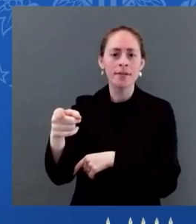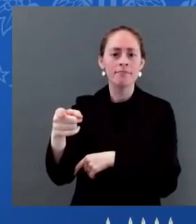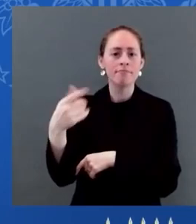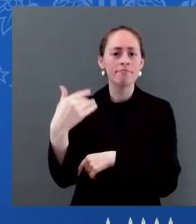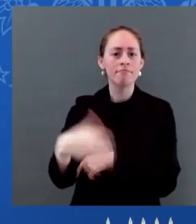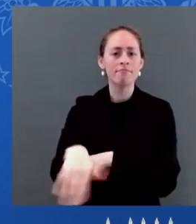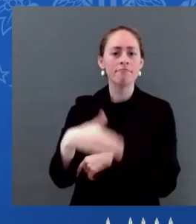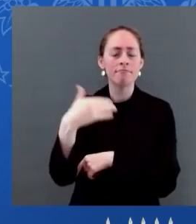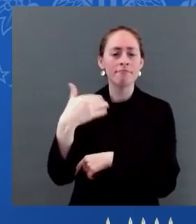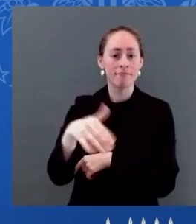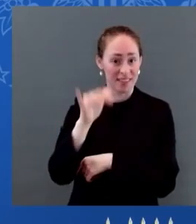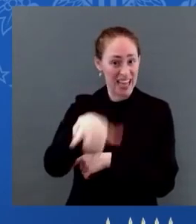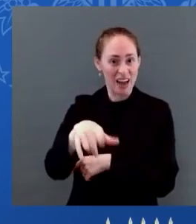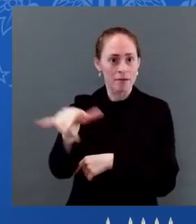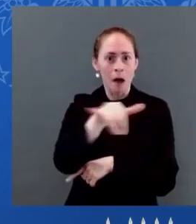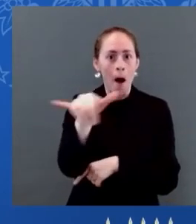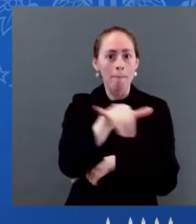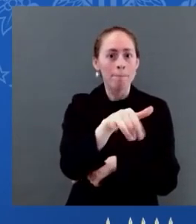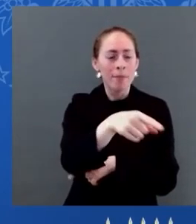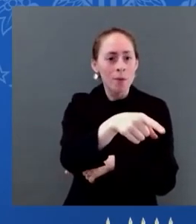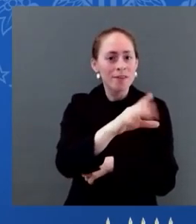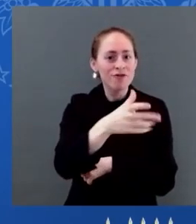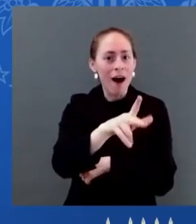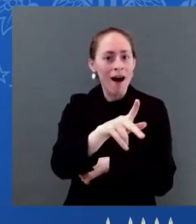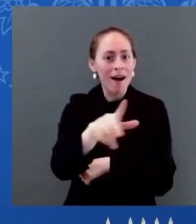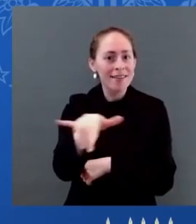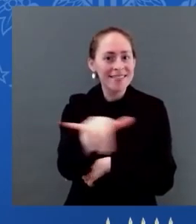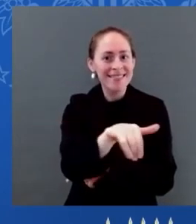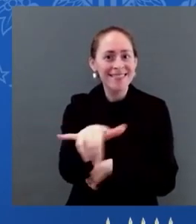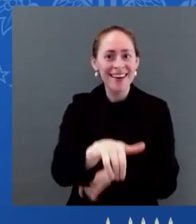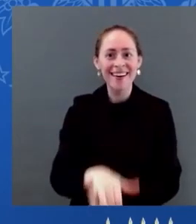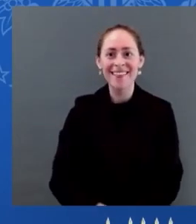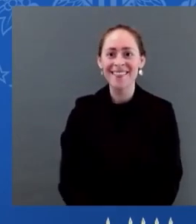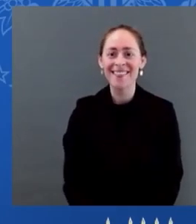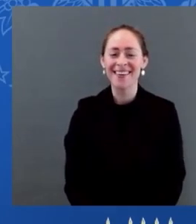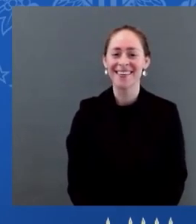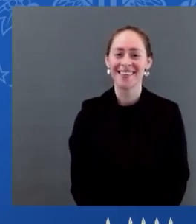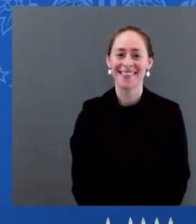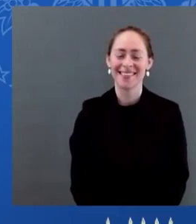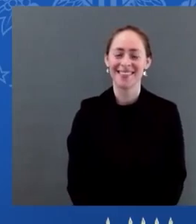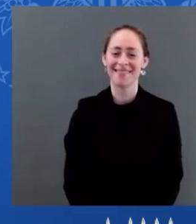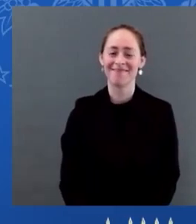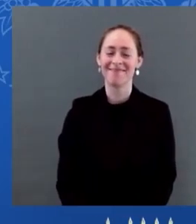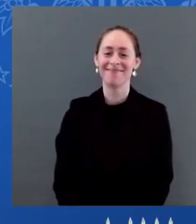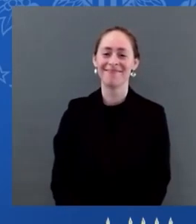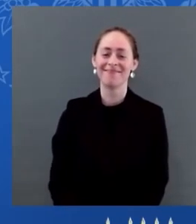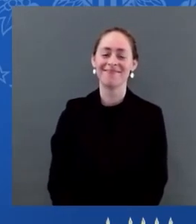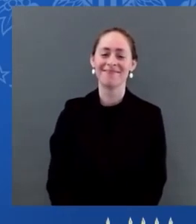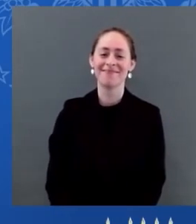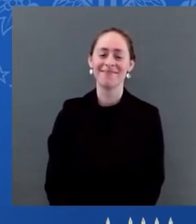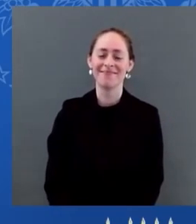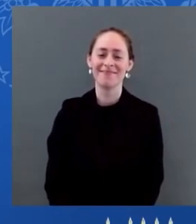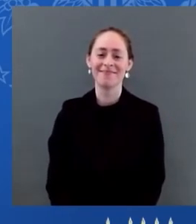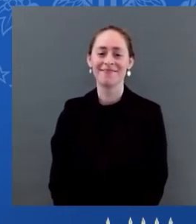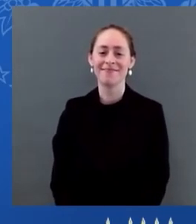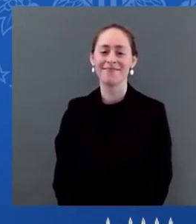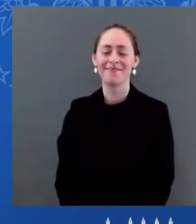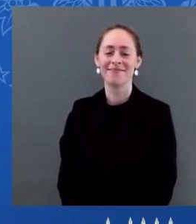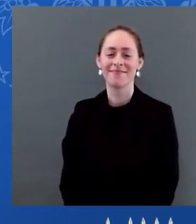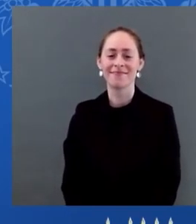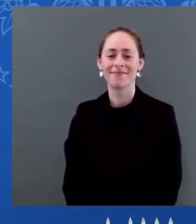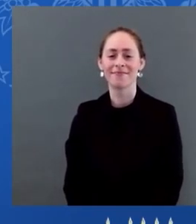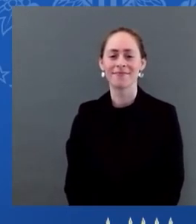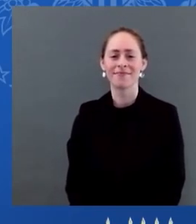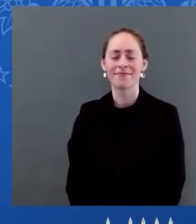you. And, you know, in Abe's blessed memory, I hope you continue to lead us. Thank you.